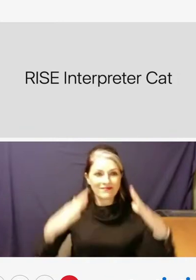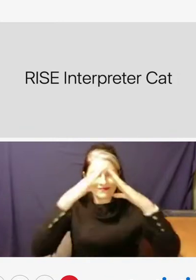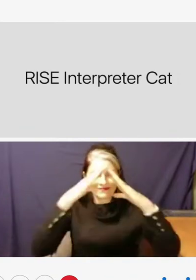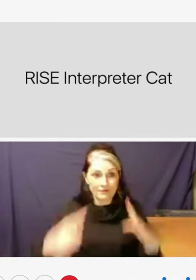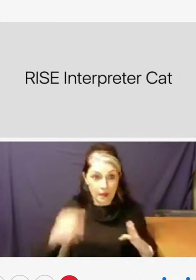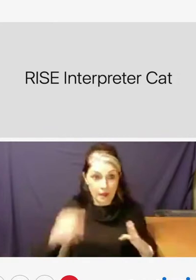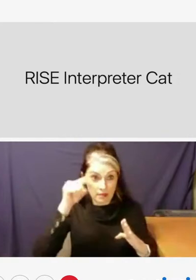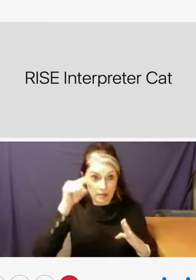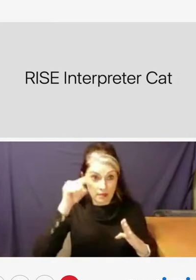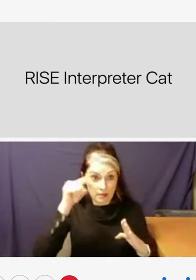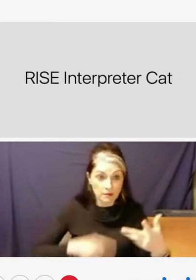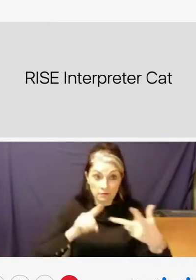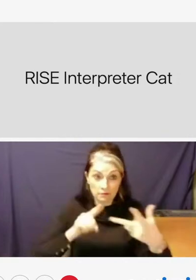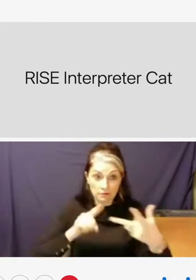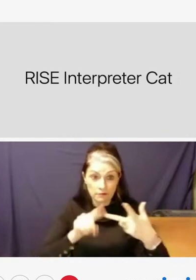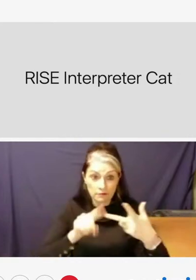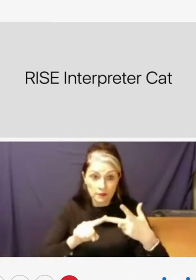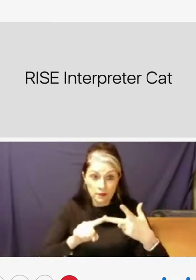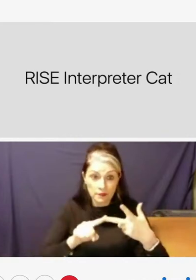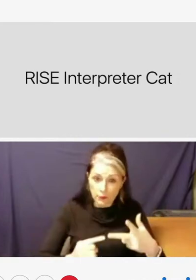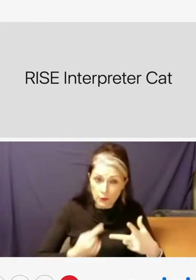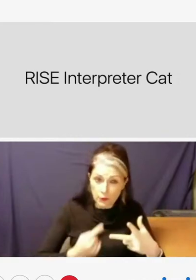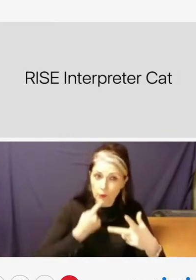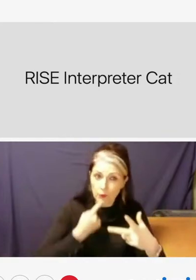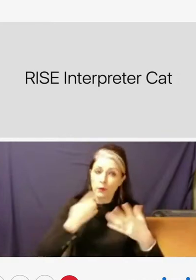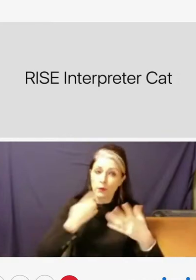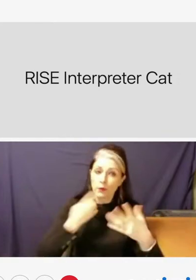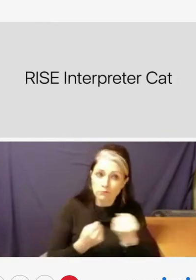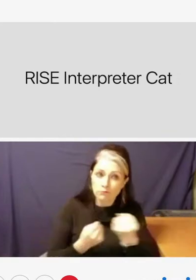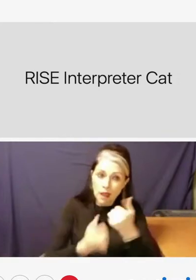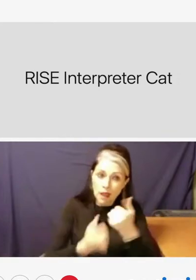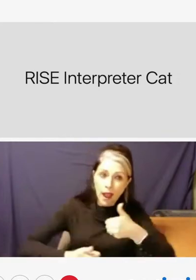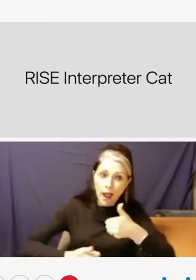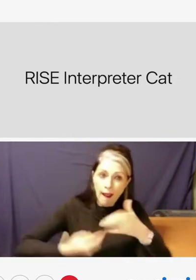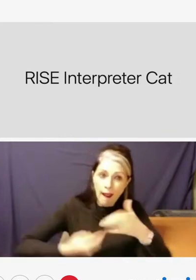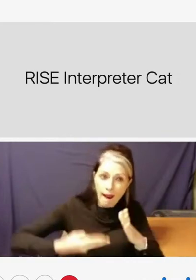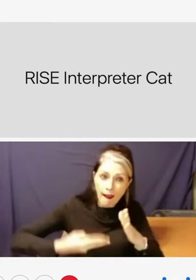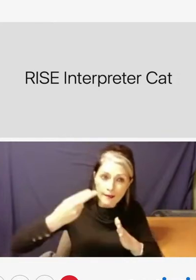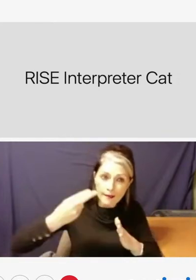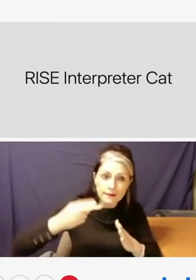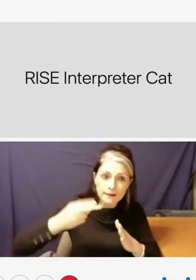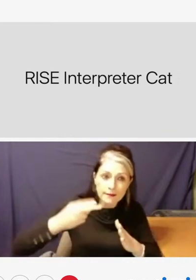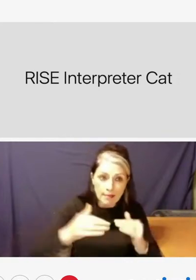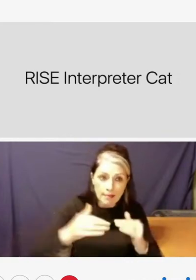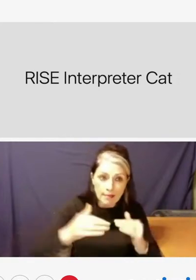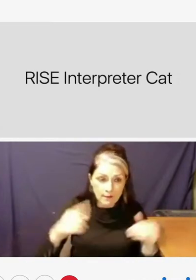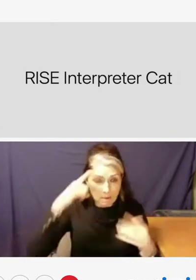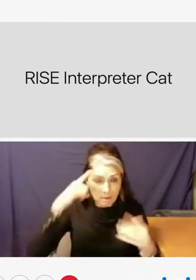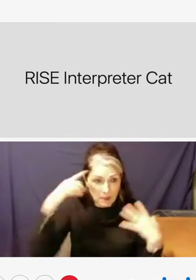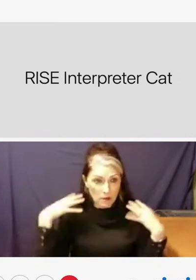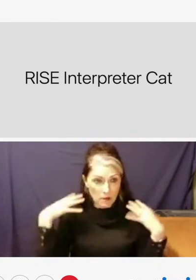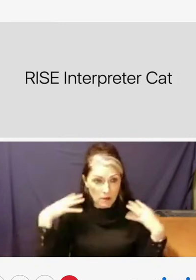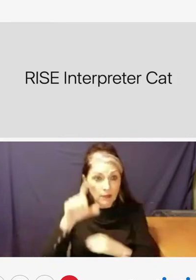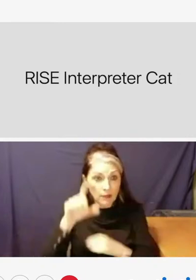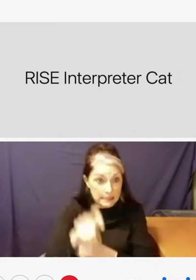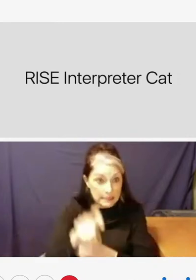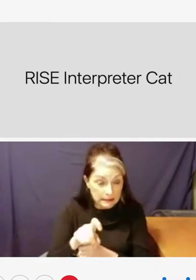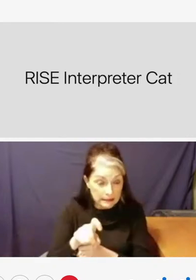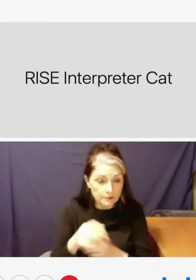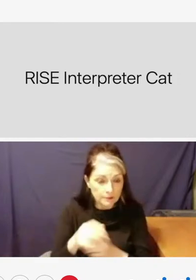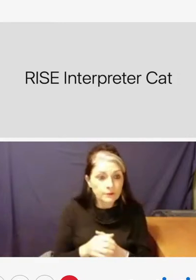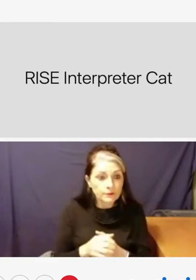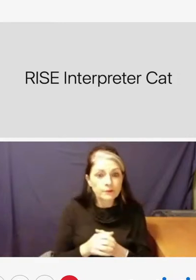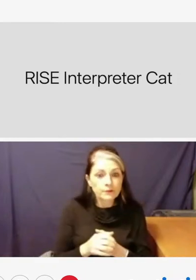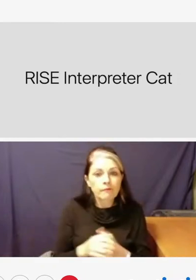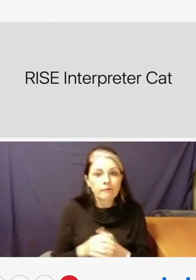students that are experienced the highest level of mental health needs next slide please these are just some of the Community